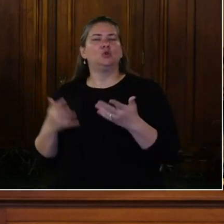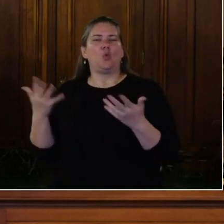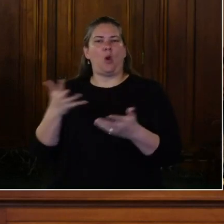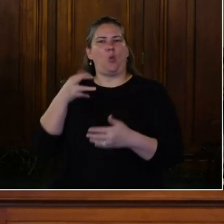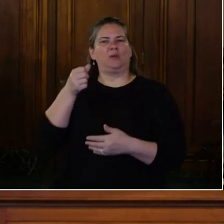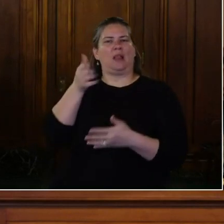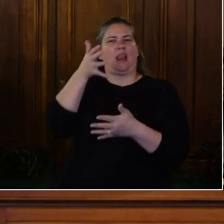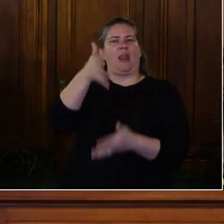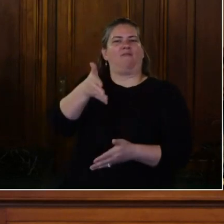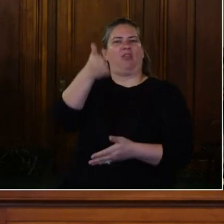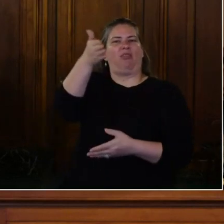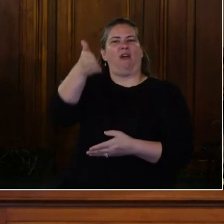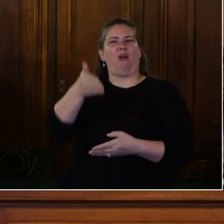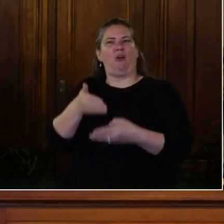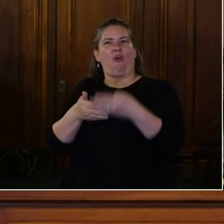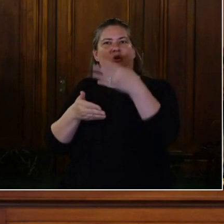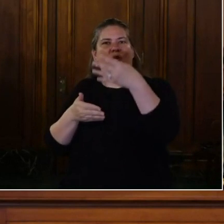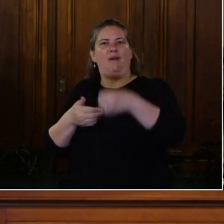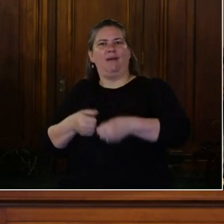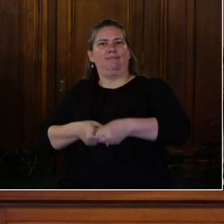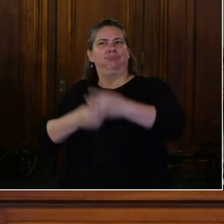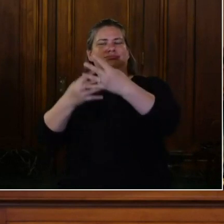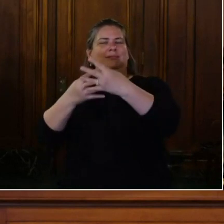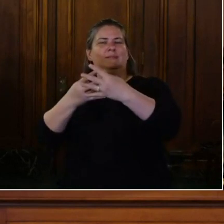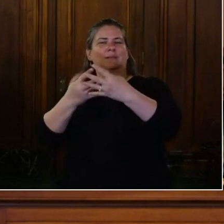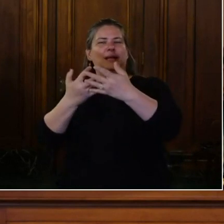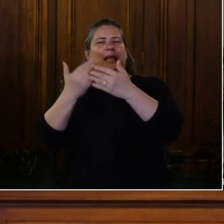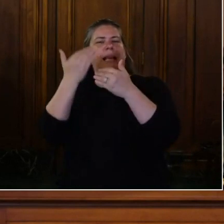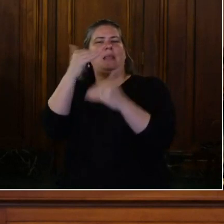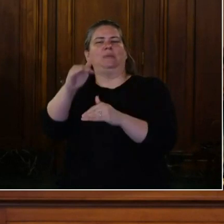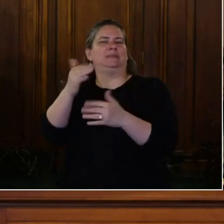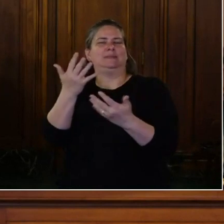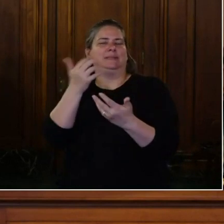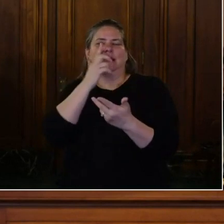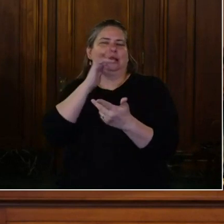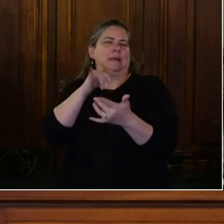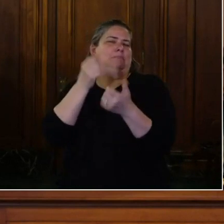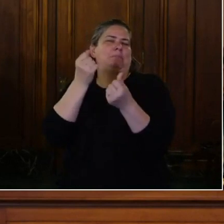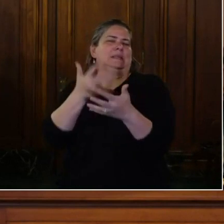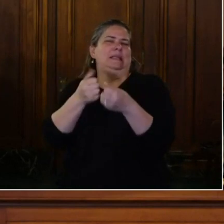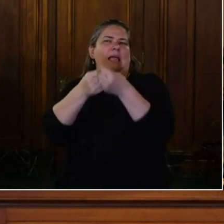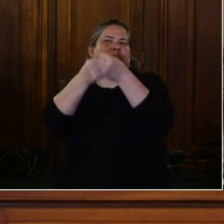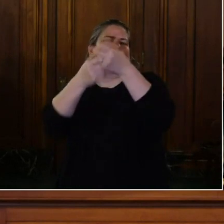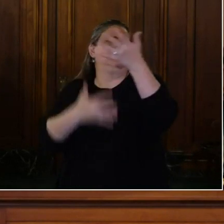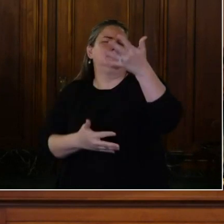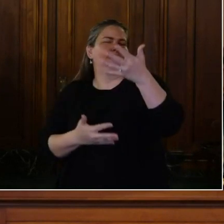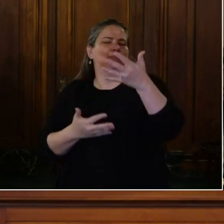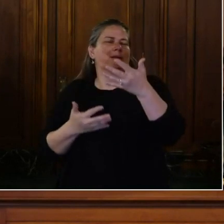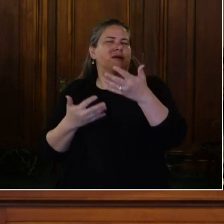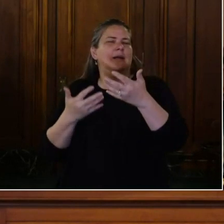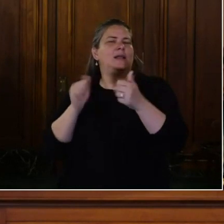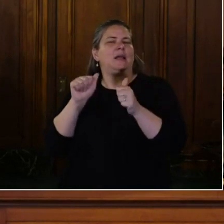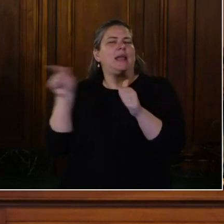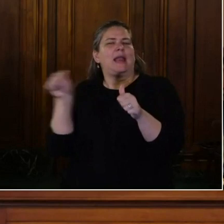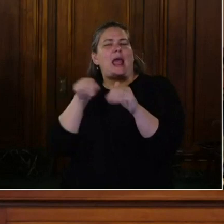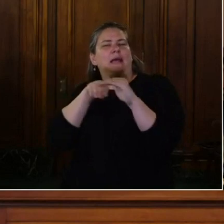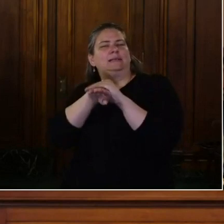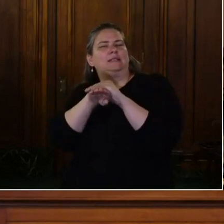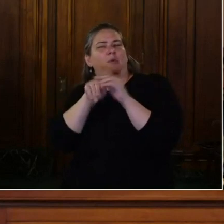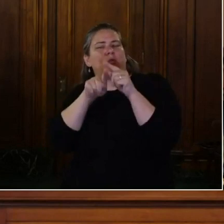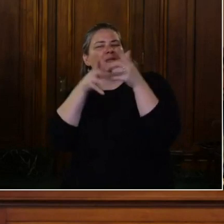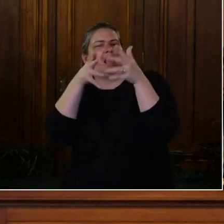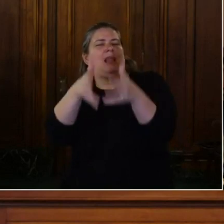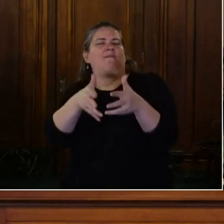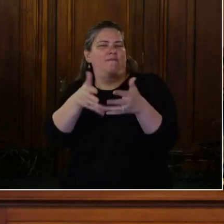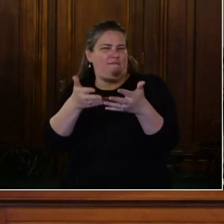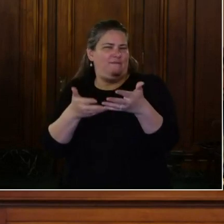claimants that even could have had their identity been accessible. So we